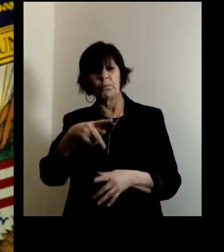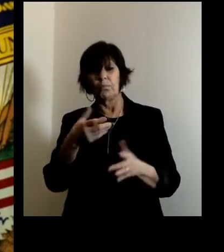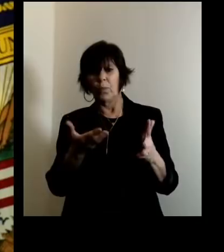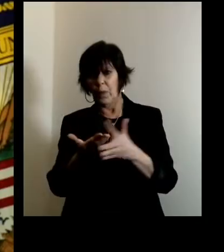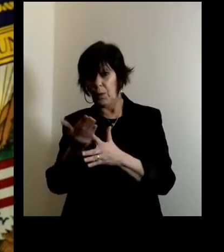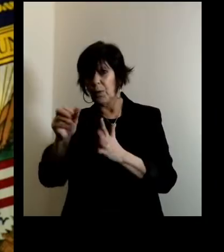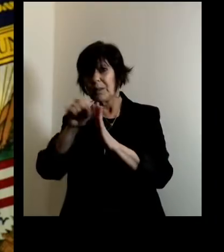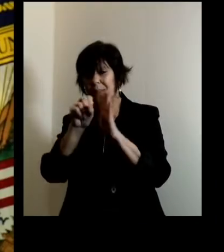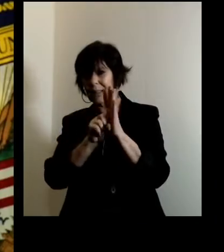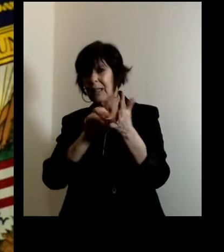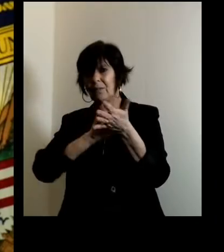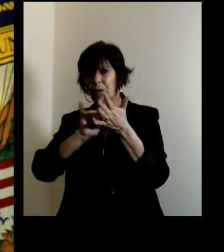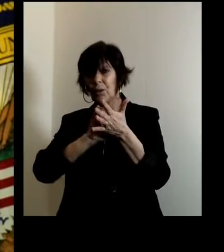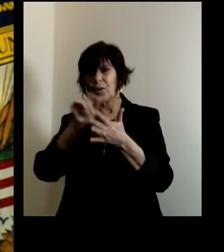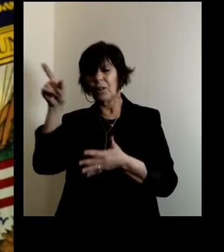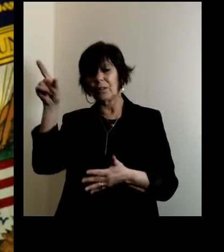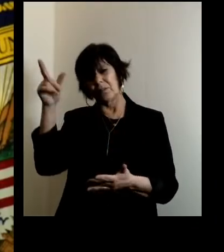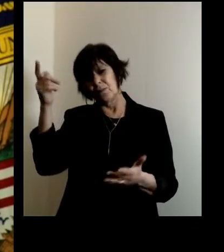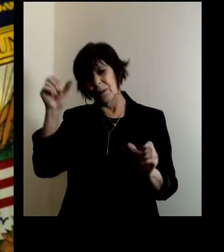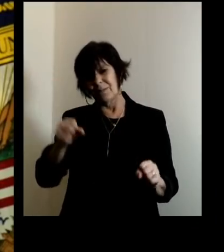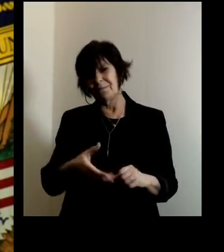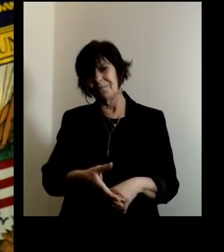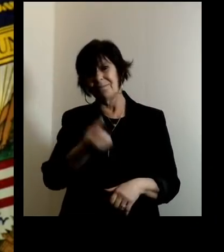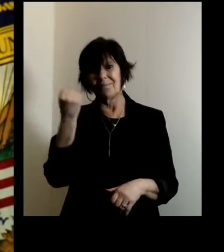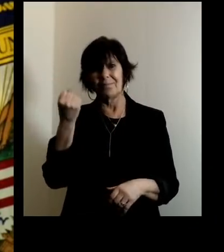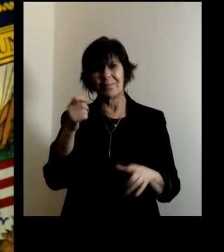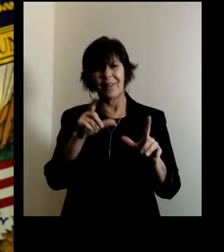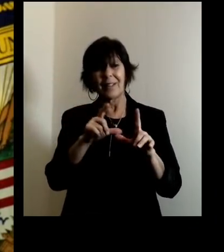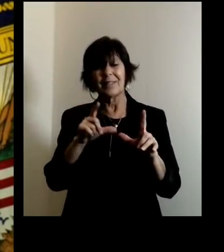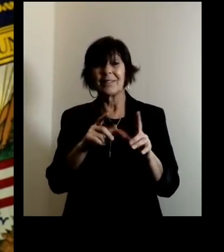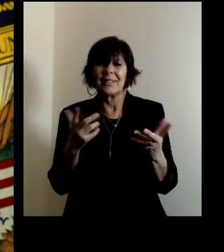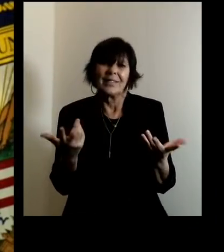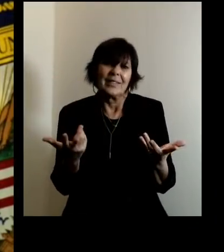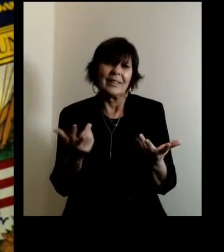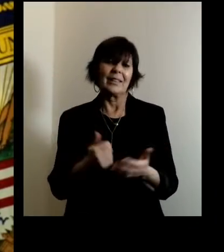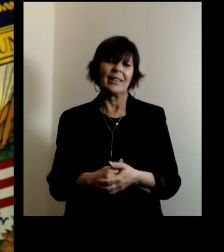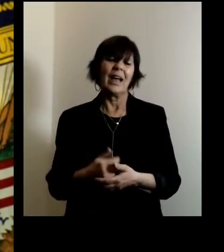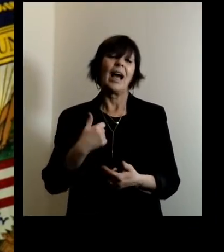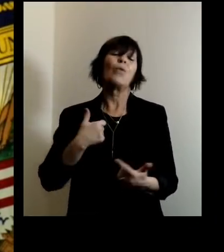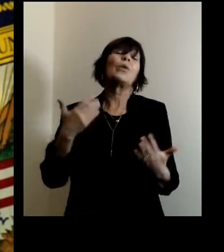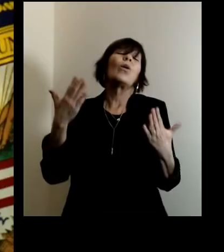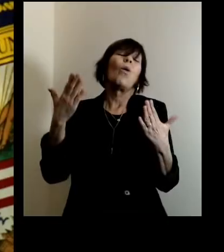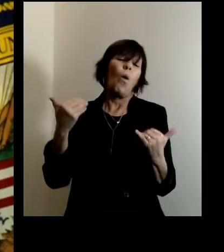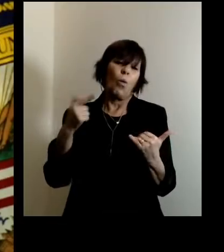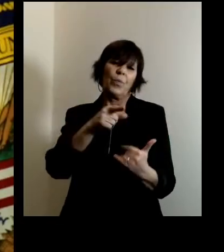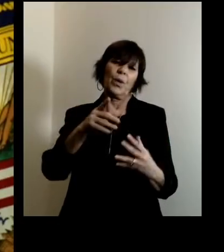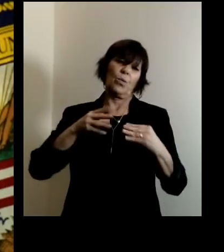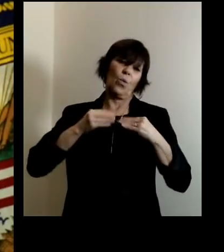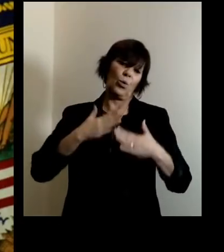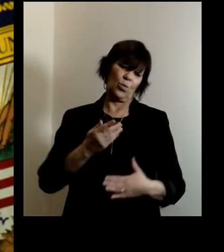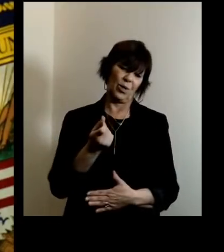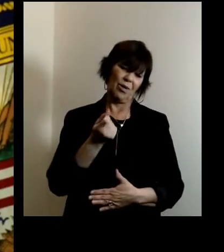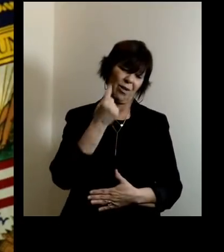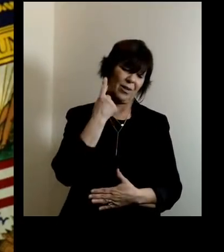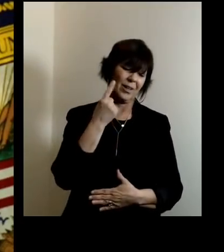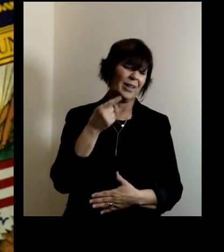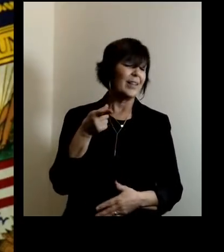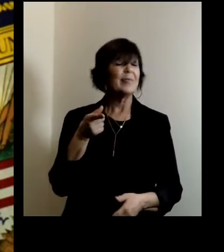state of New York, so they are subject to the rules and laws of the state of New York. And I would hope that the owner would understand that this is